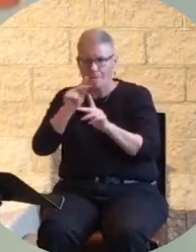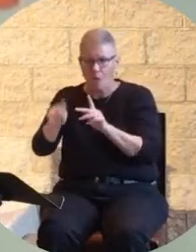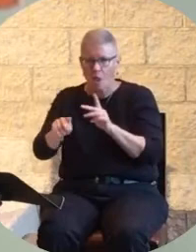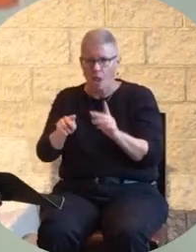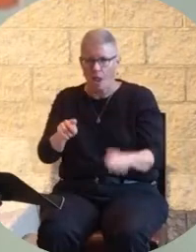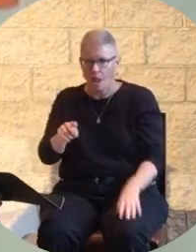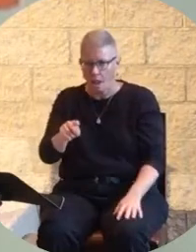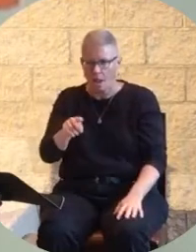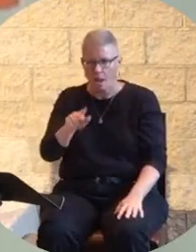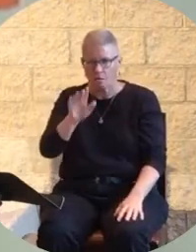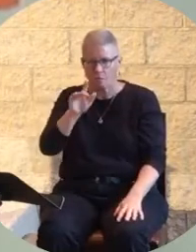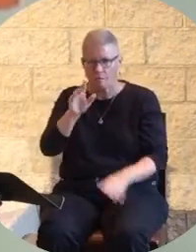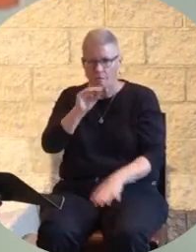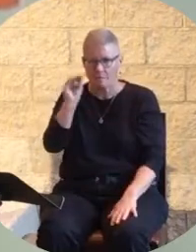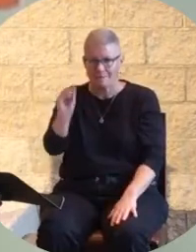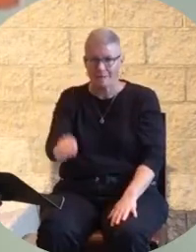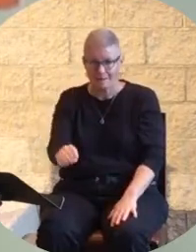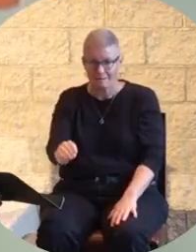were people of color.